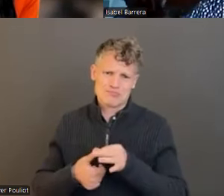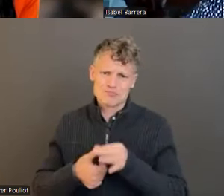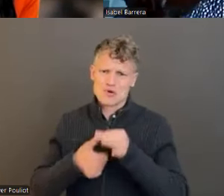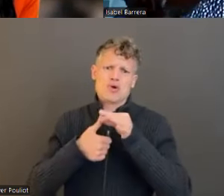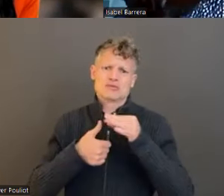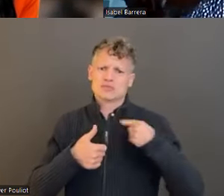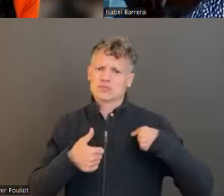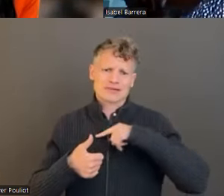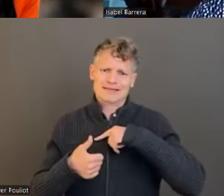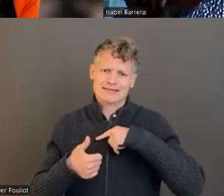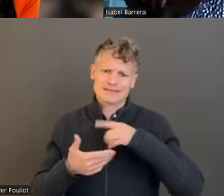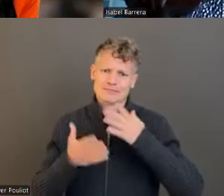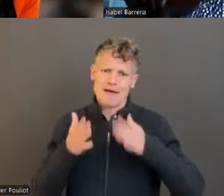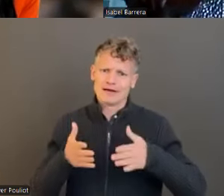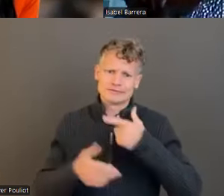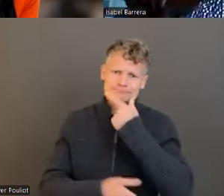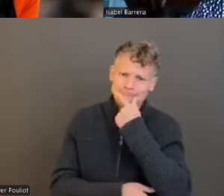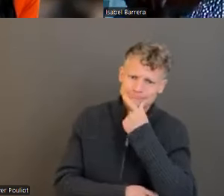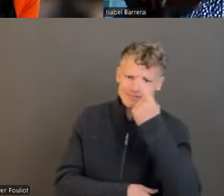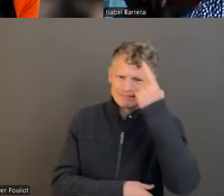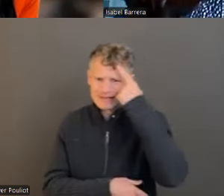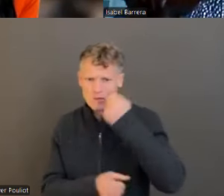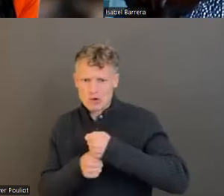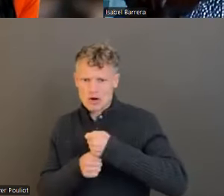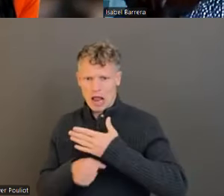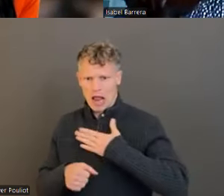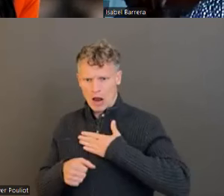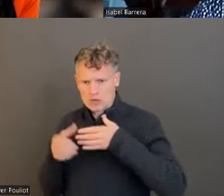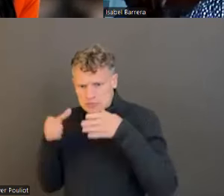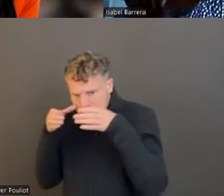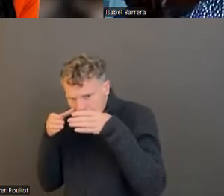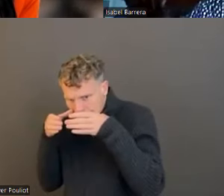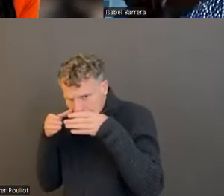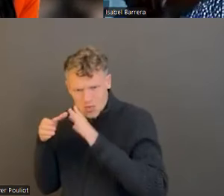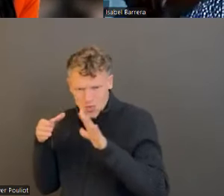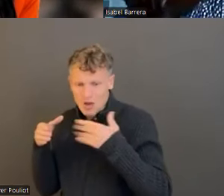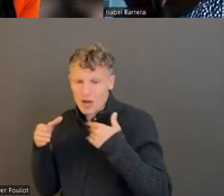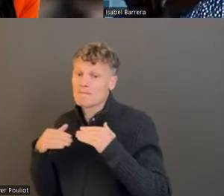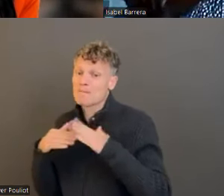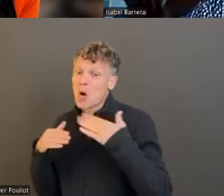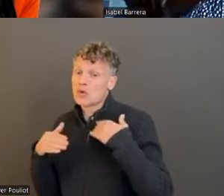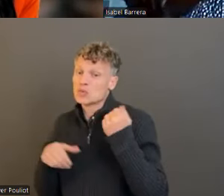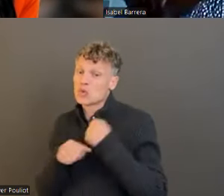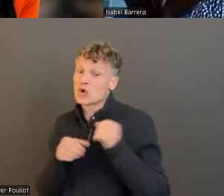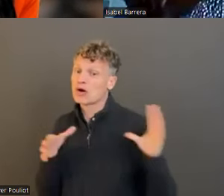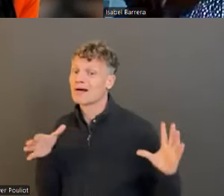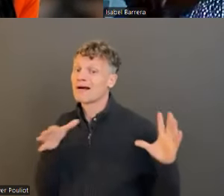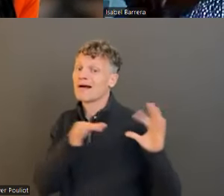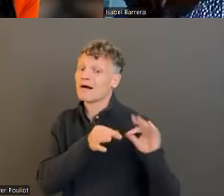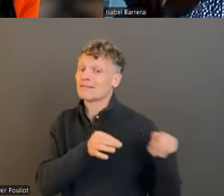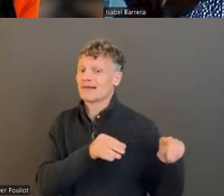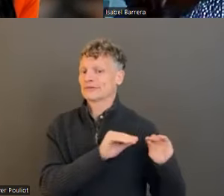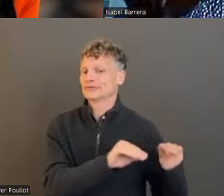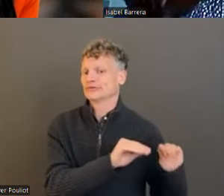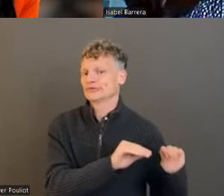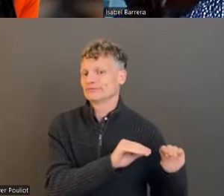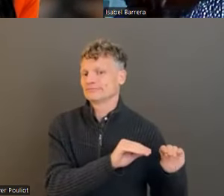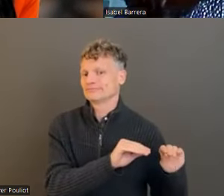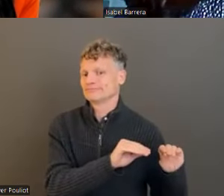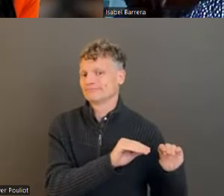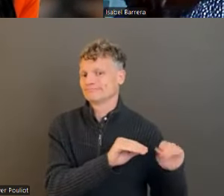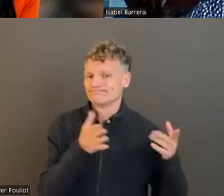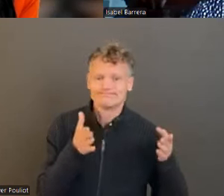intersectoriality. We need to work jointly, mainly with education. Talking about the importance of talking, for instance, about risk